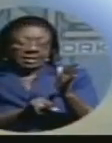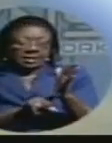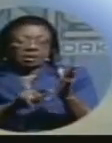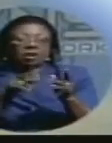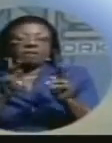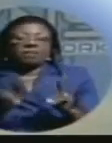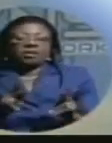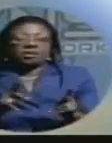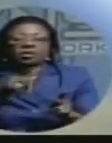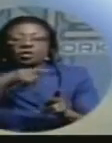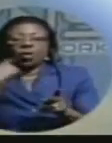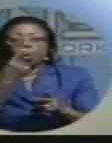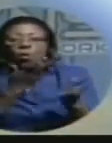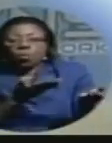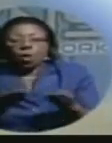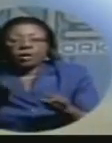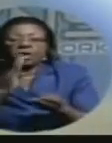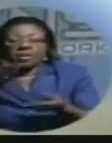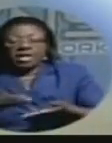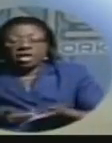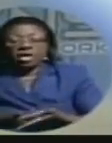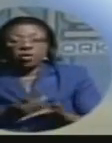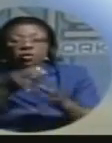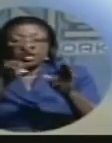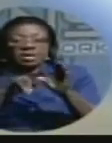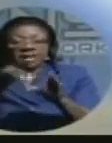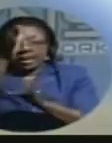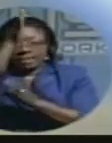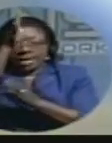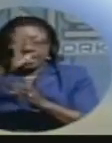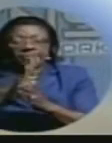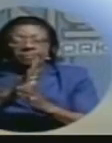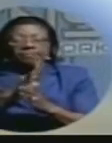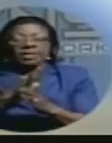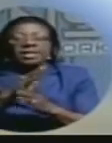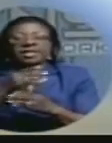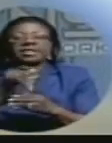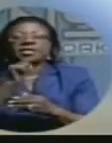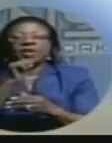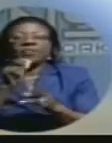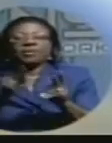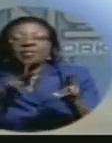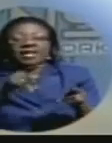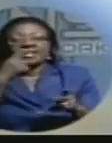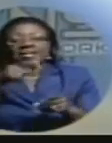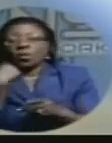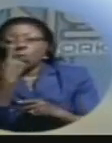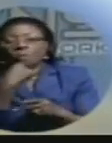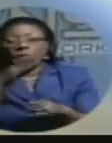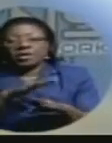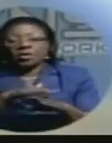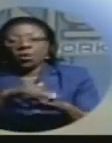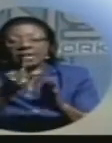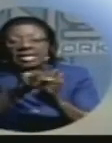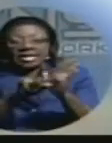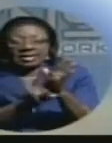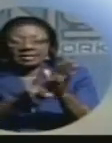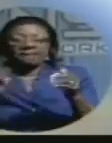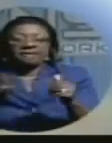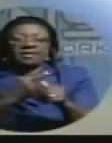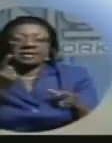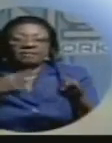running for the chairman post, but he's not prepared to say just yet who's on that list. He first has to make his recommendations to cabinet.